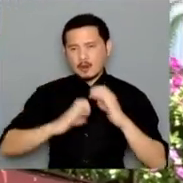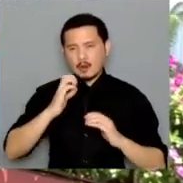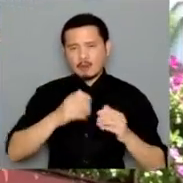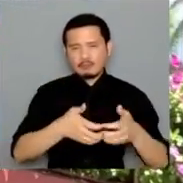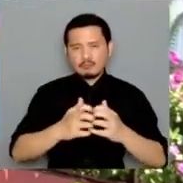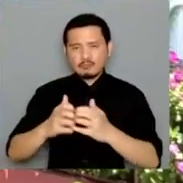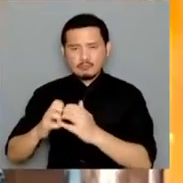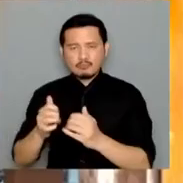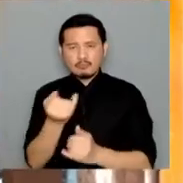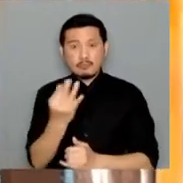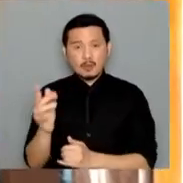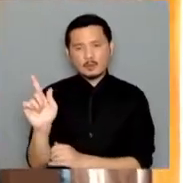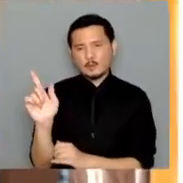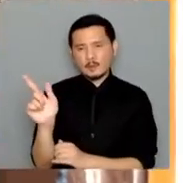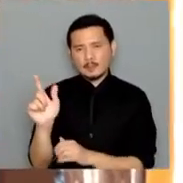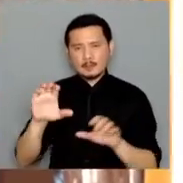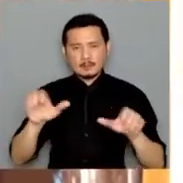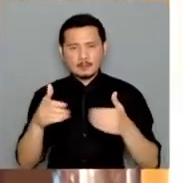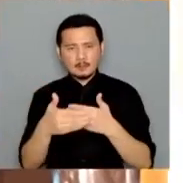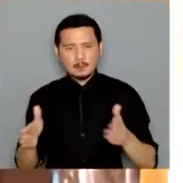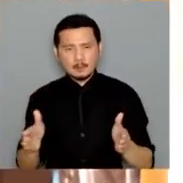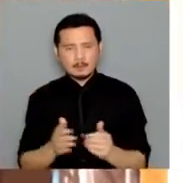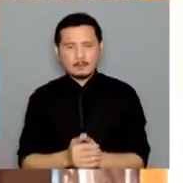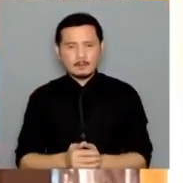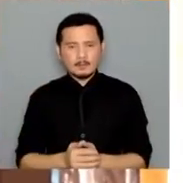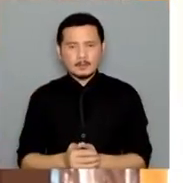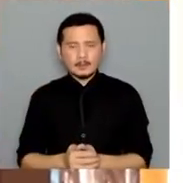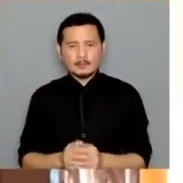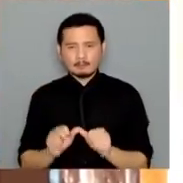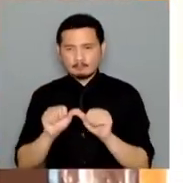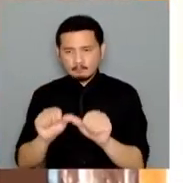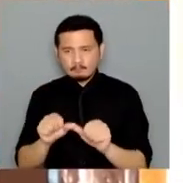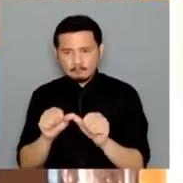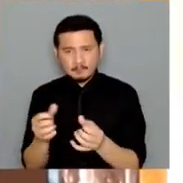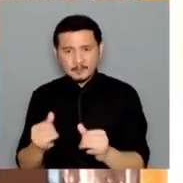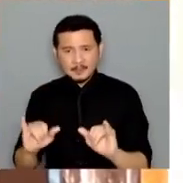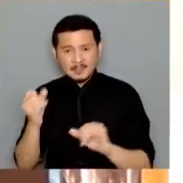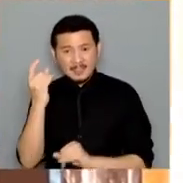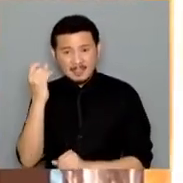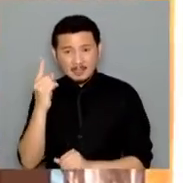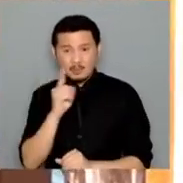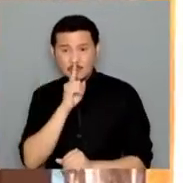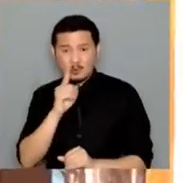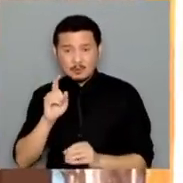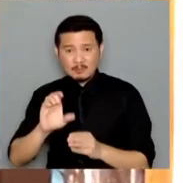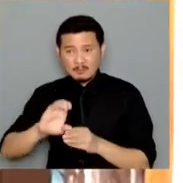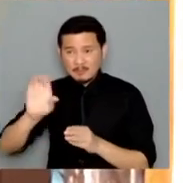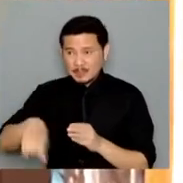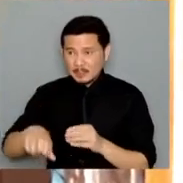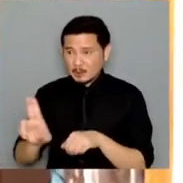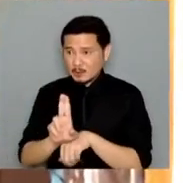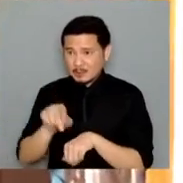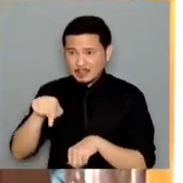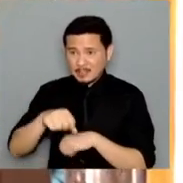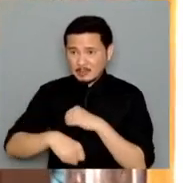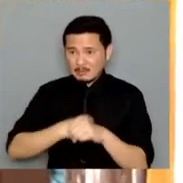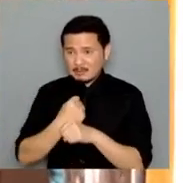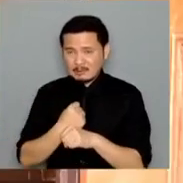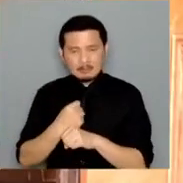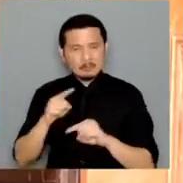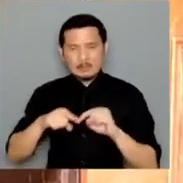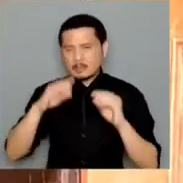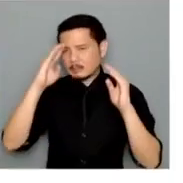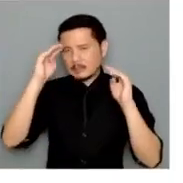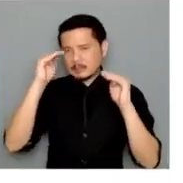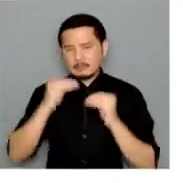But, of course, while the construction is still ongoing, we cannot really expect that it can be used by this year. Carmina?